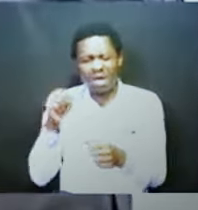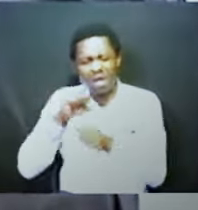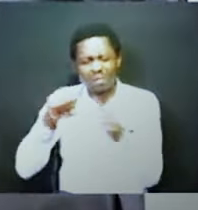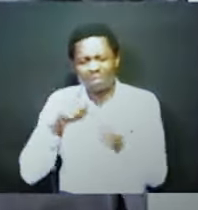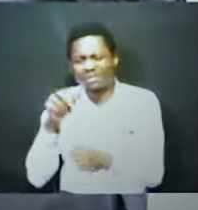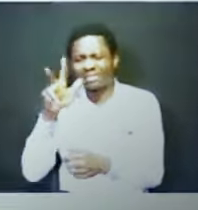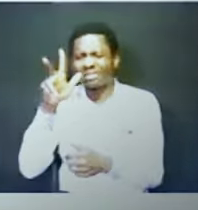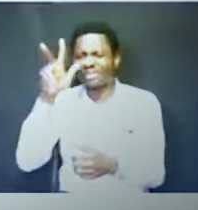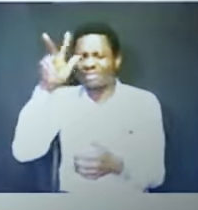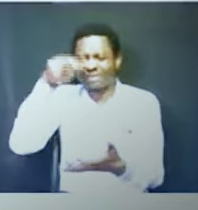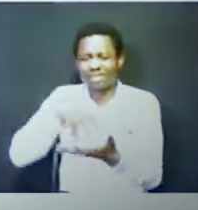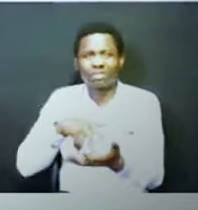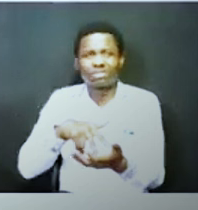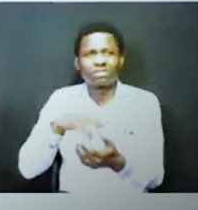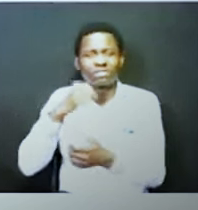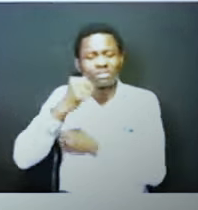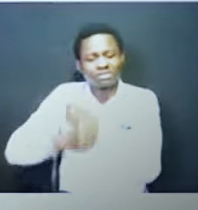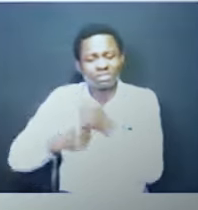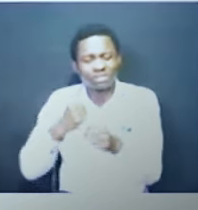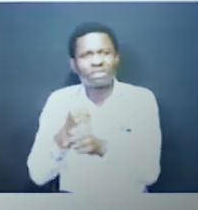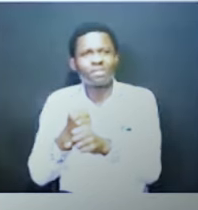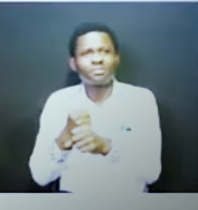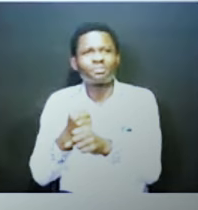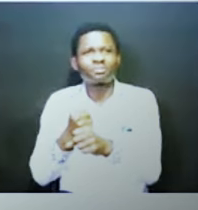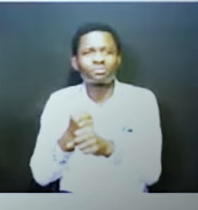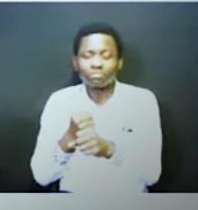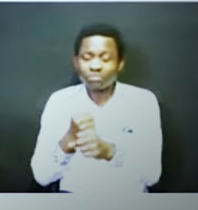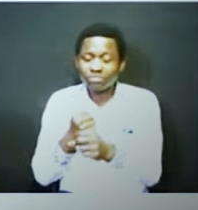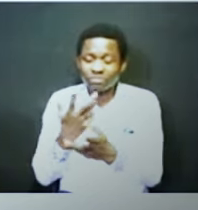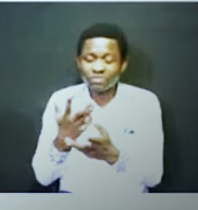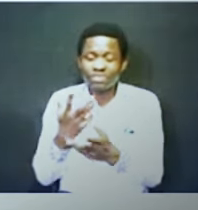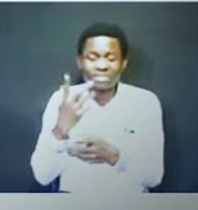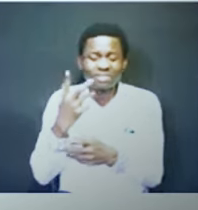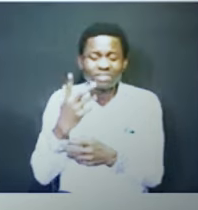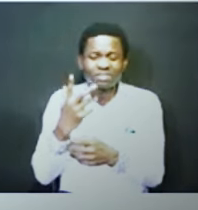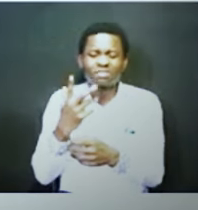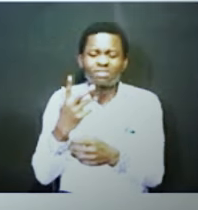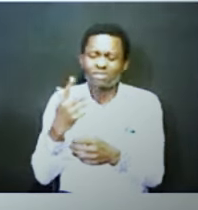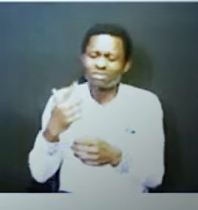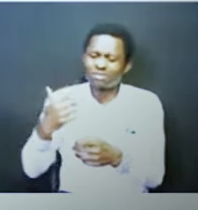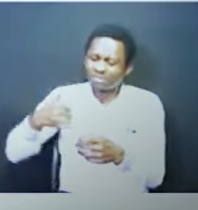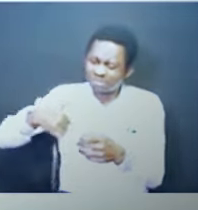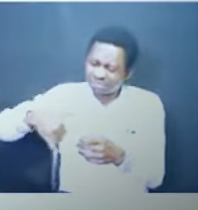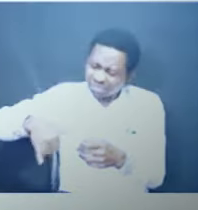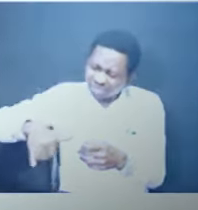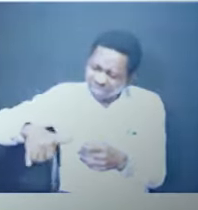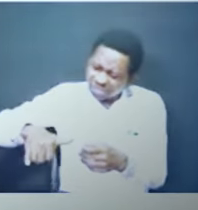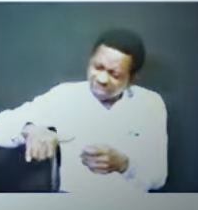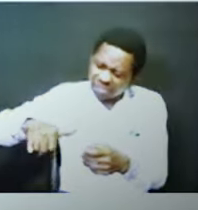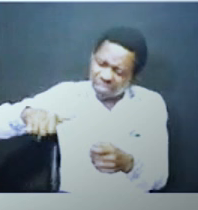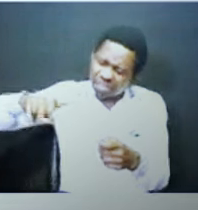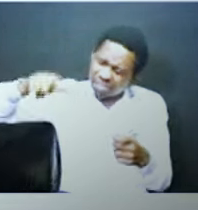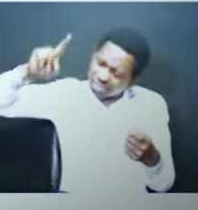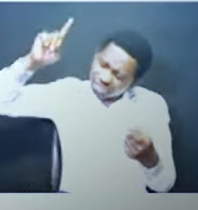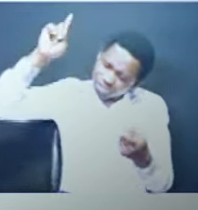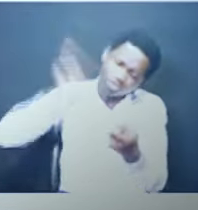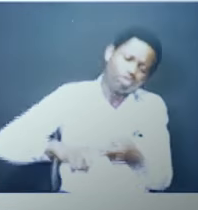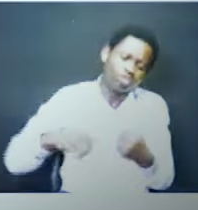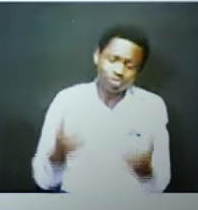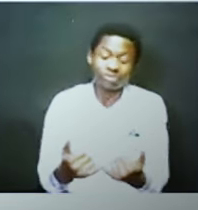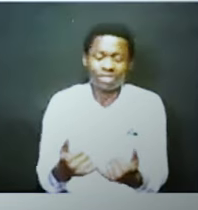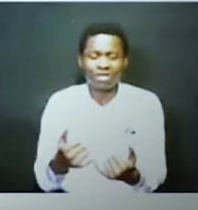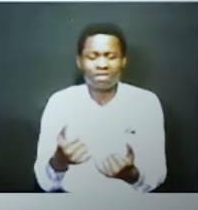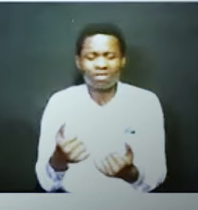years, a living testimony of total abstinence has been upheld on earth, abstinence